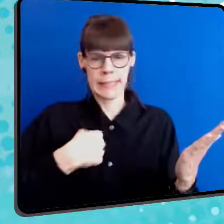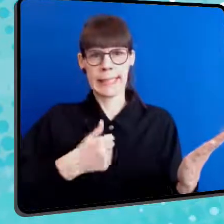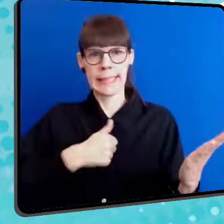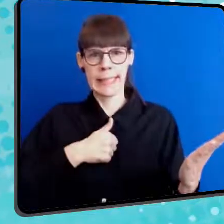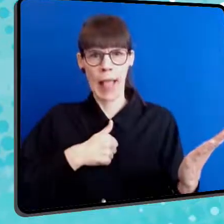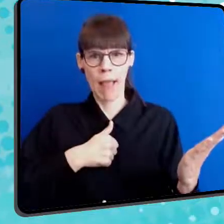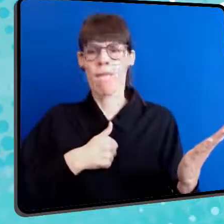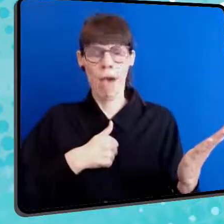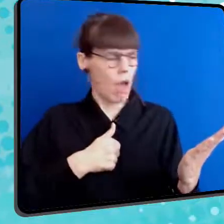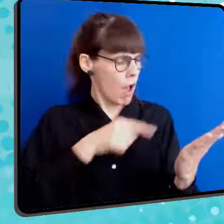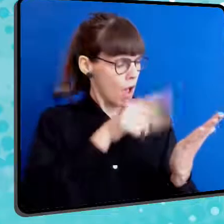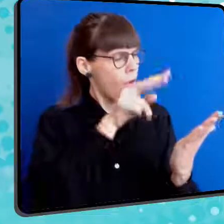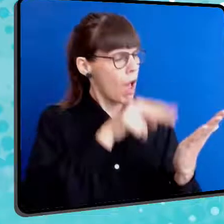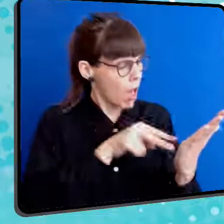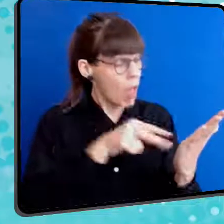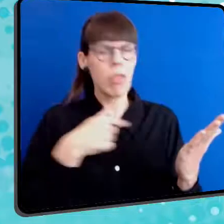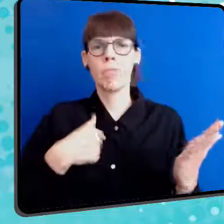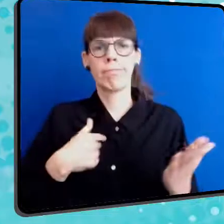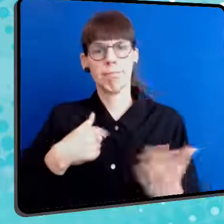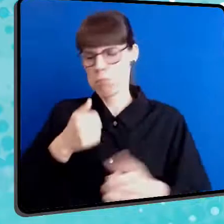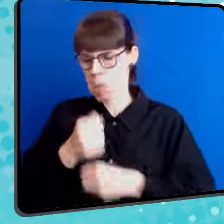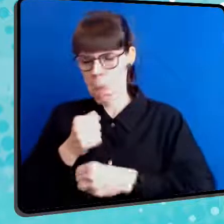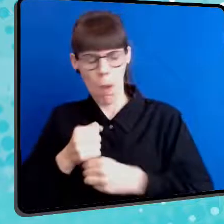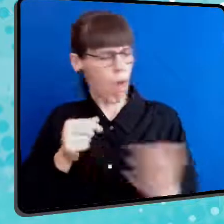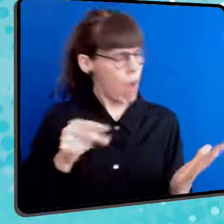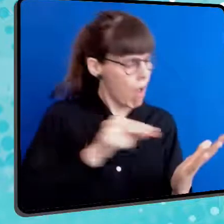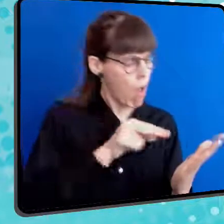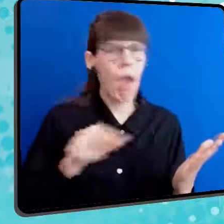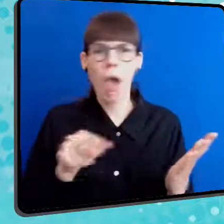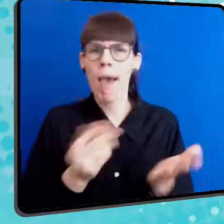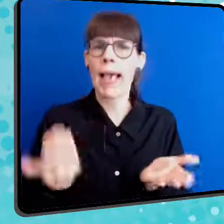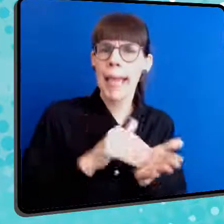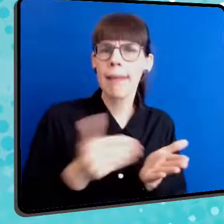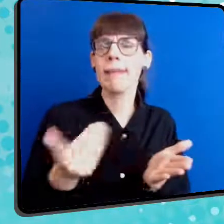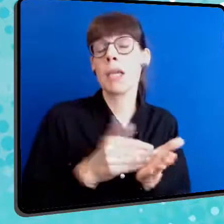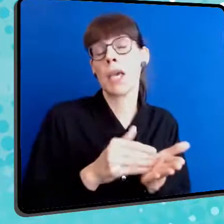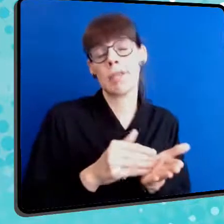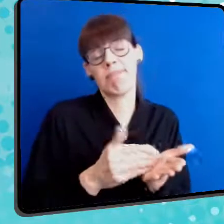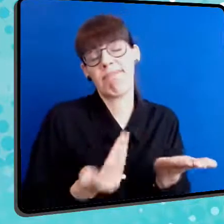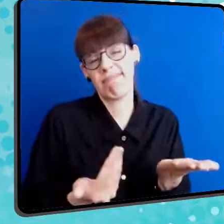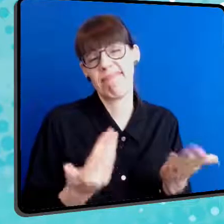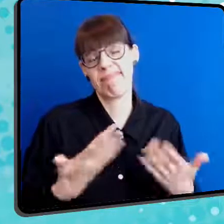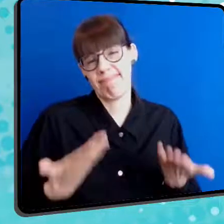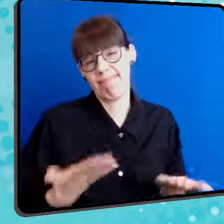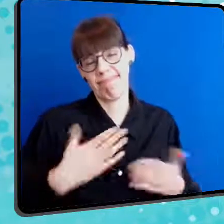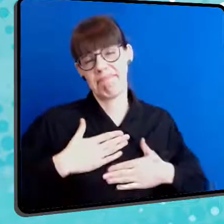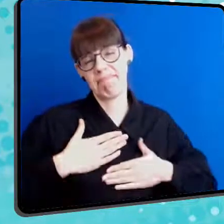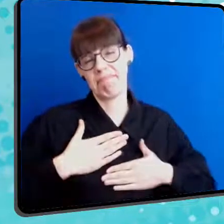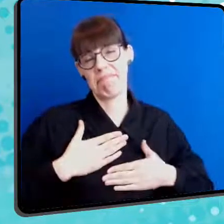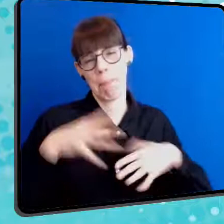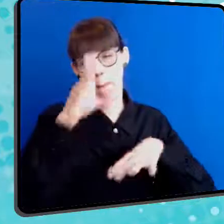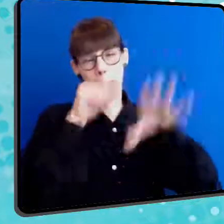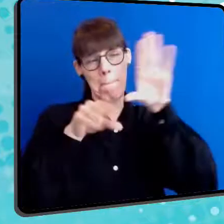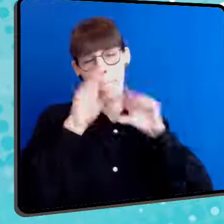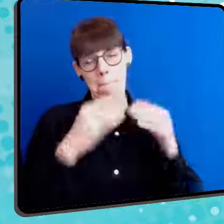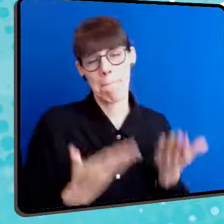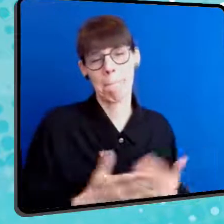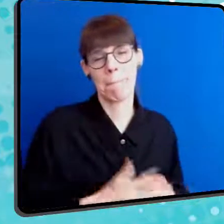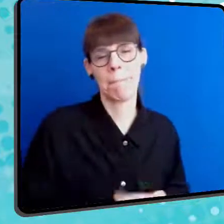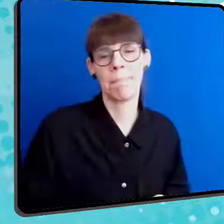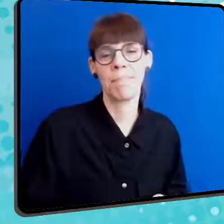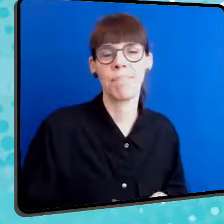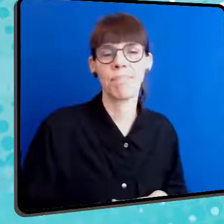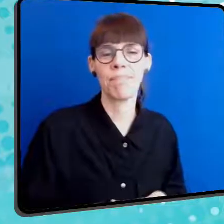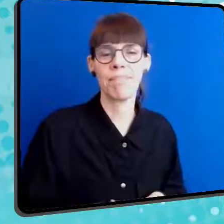so trying things out, repetition is really, how I get stuck into things. I'm so glad we ended